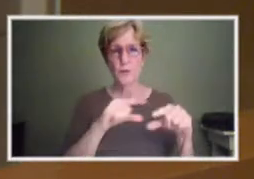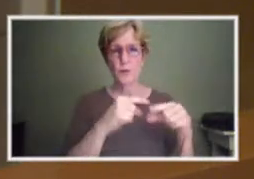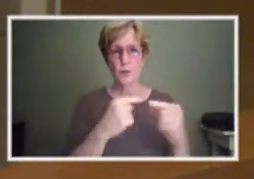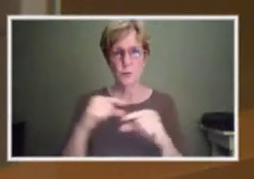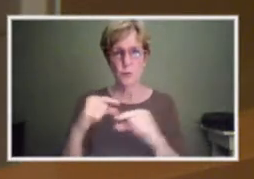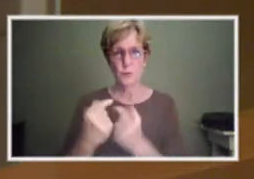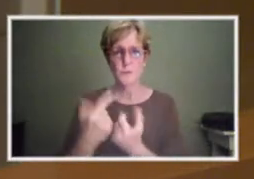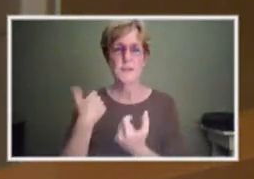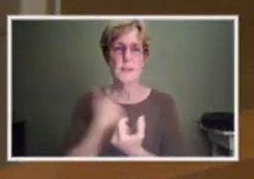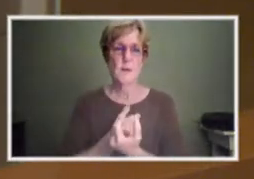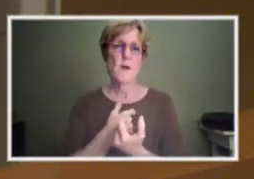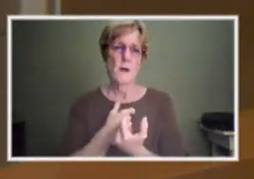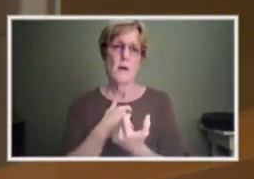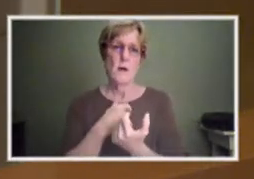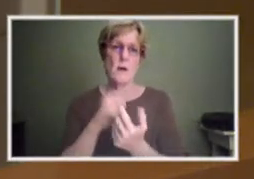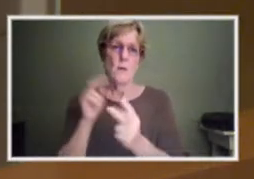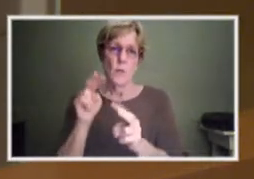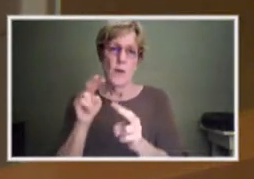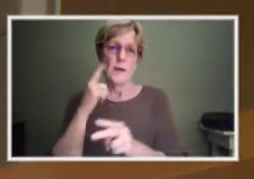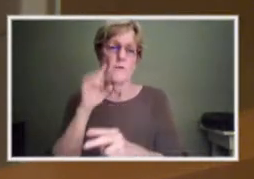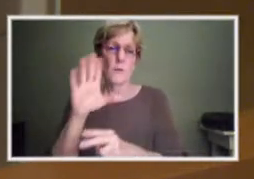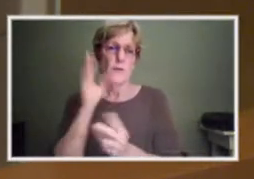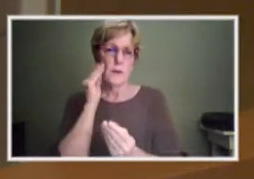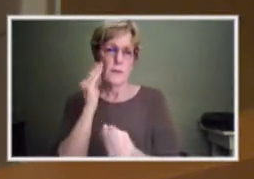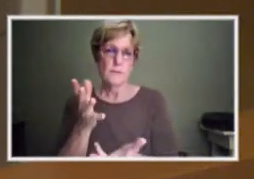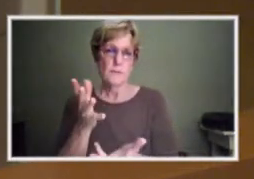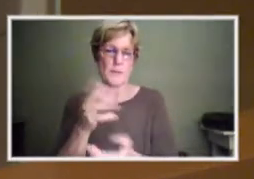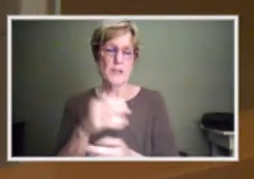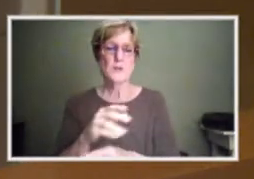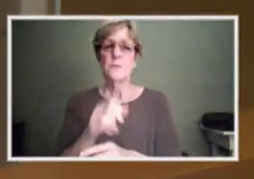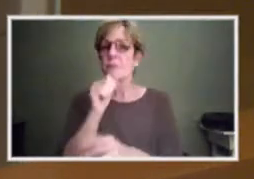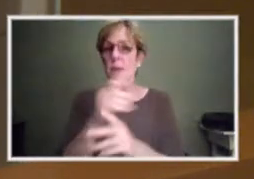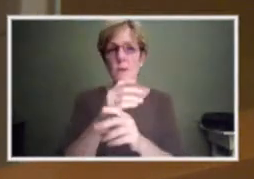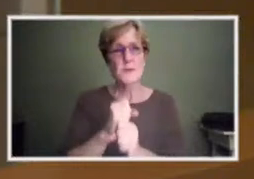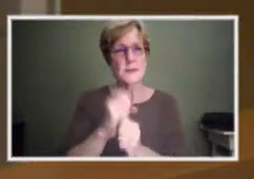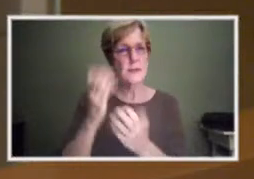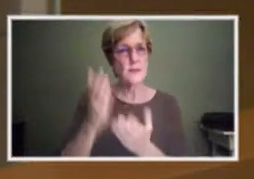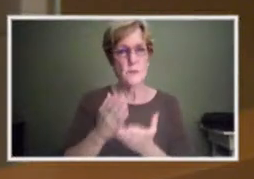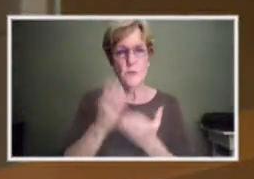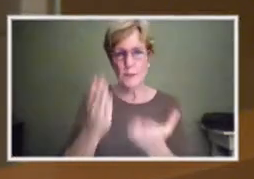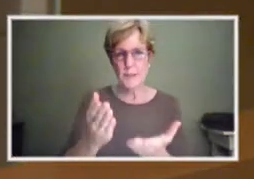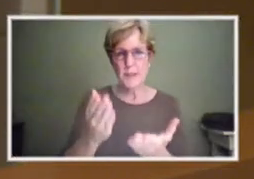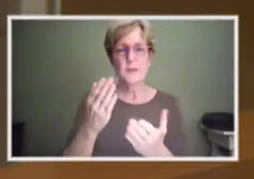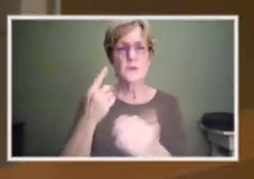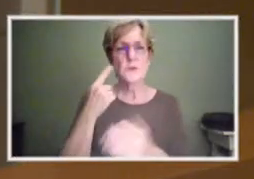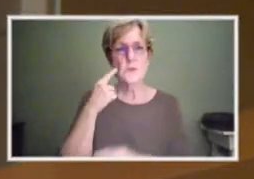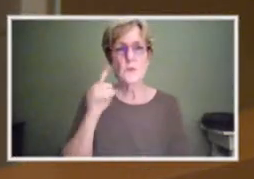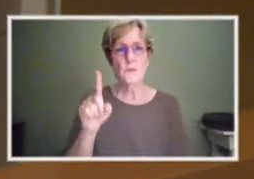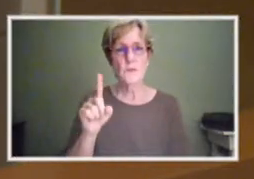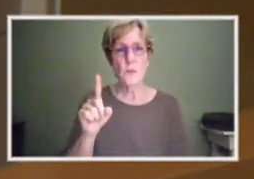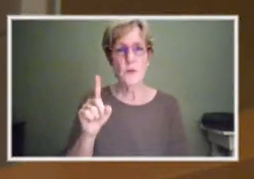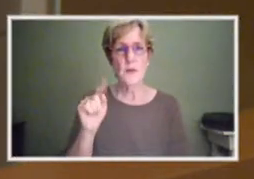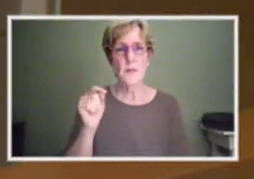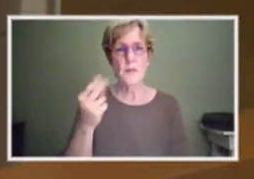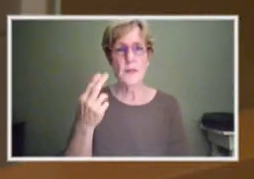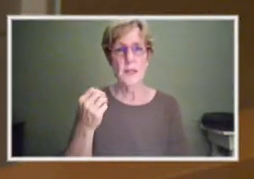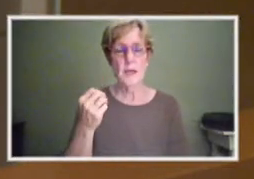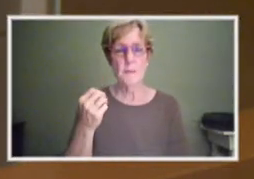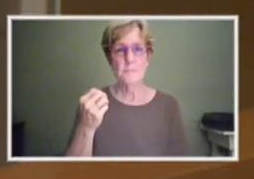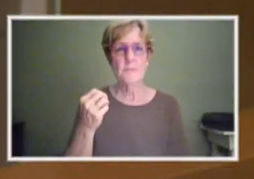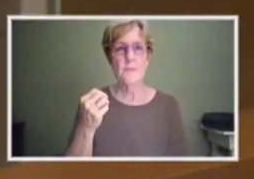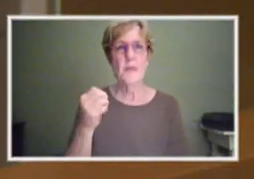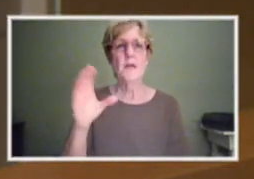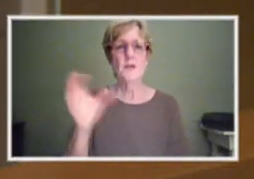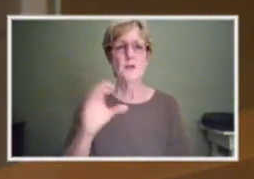waiting for their information, nor have we received recommendations for the Charlotte